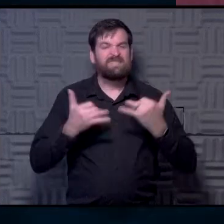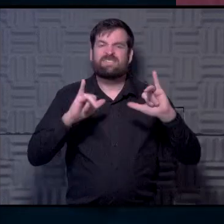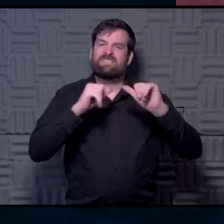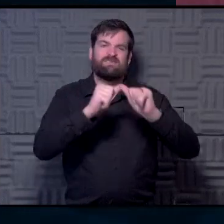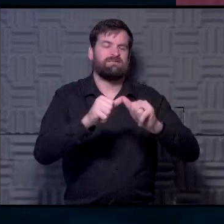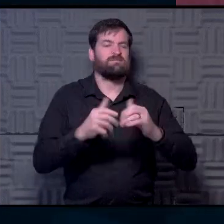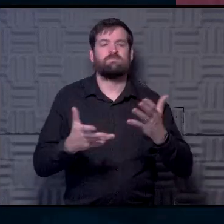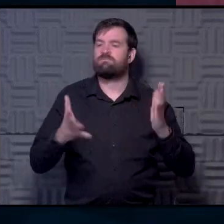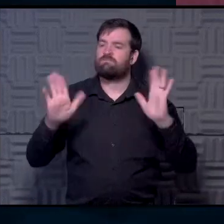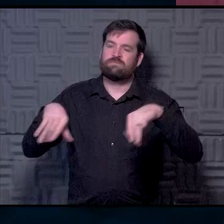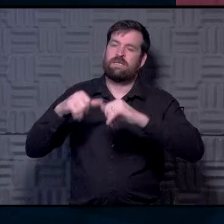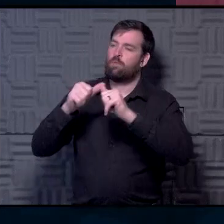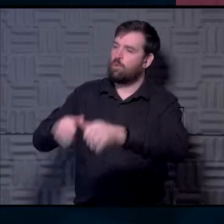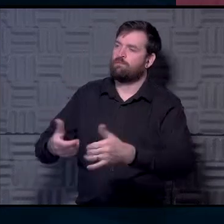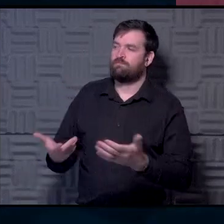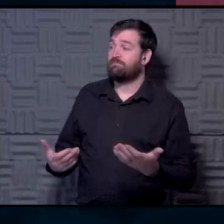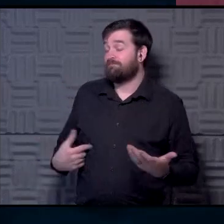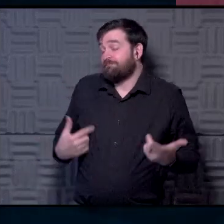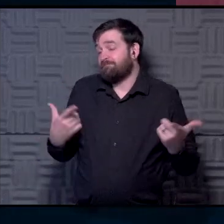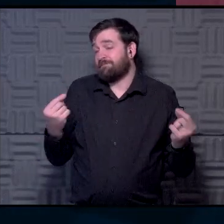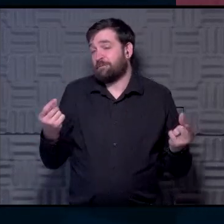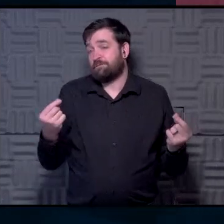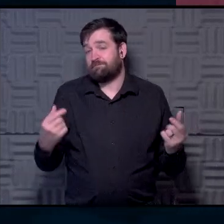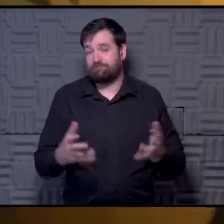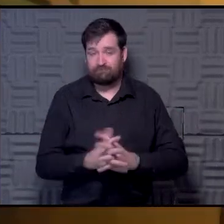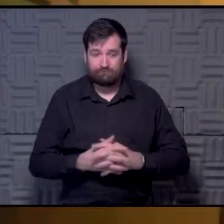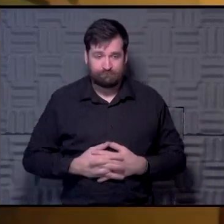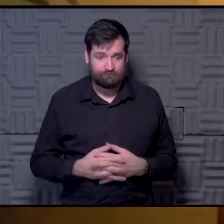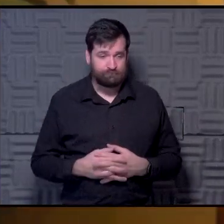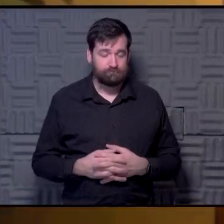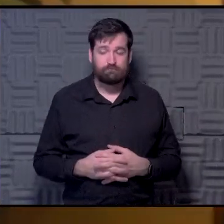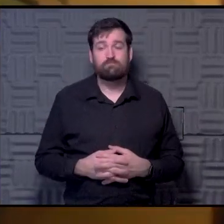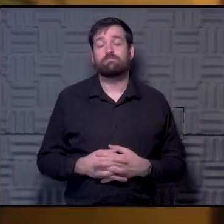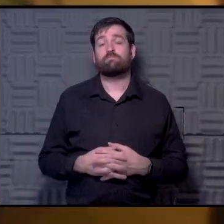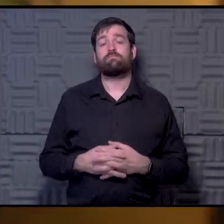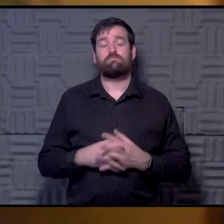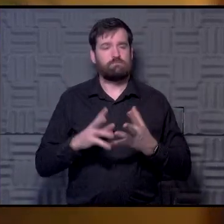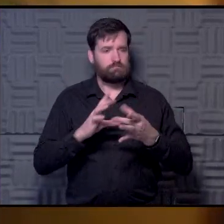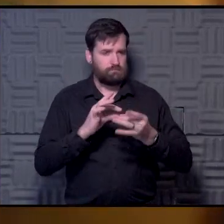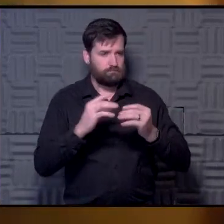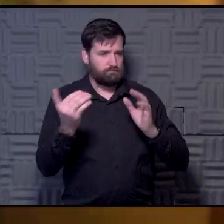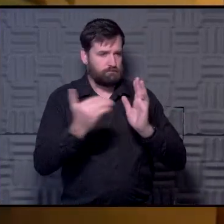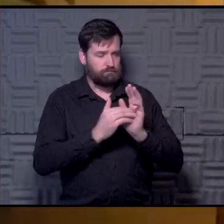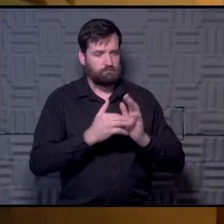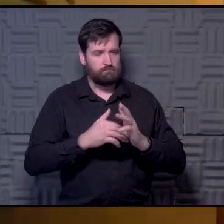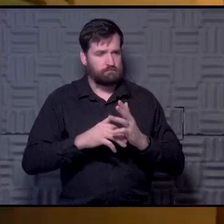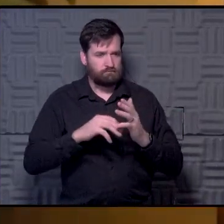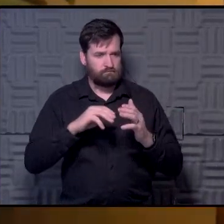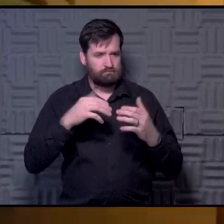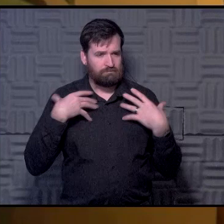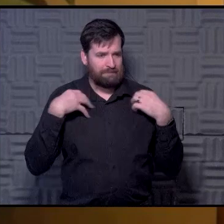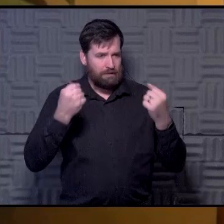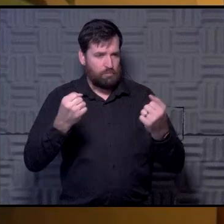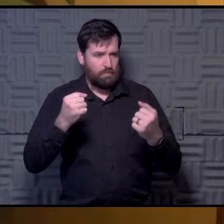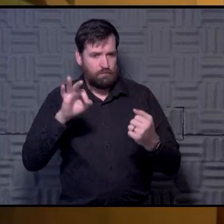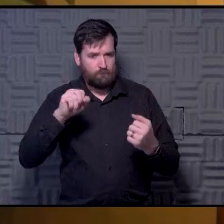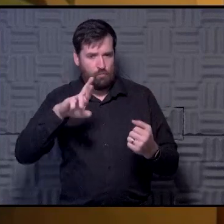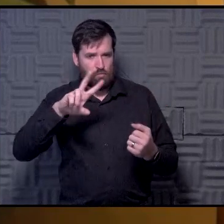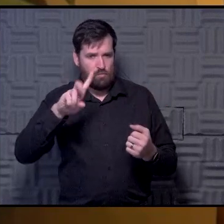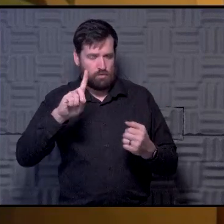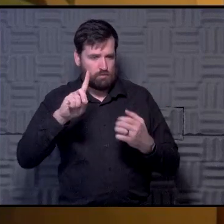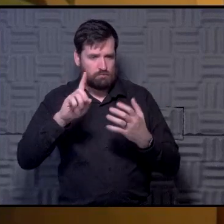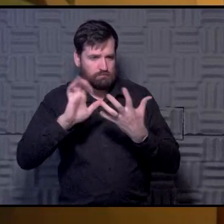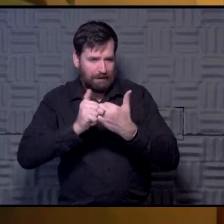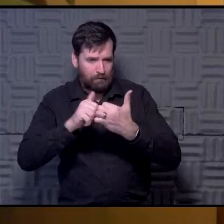but let's keep going. You know, what are we going to Yeah. do? Yep, yep. So talk to us again about what Yeah. is Health Forward going to help us do to help